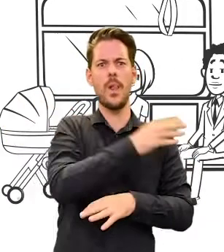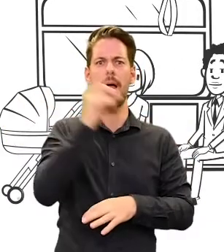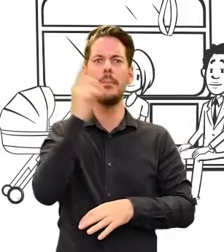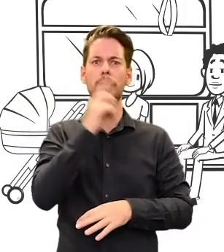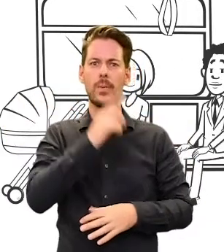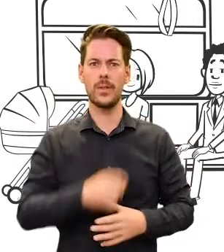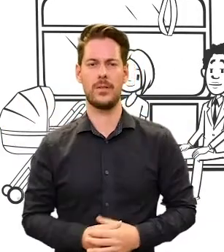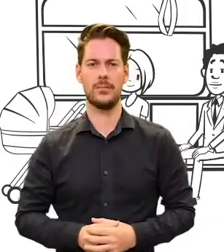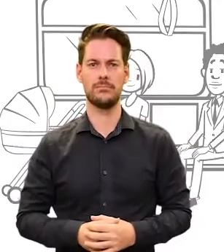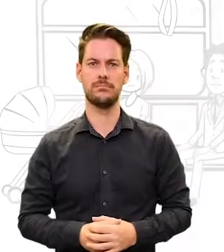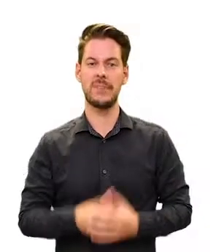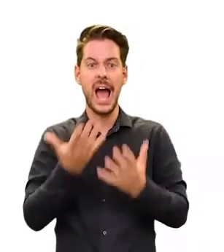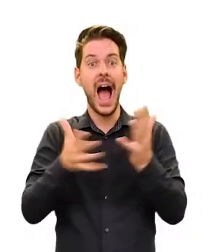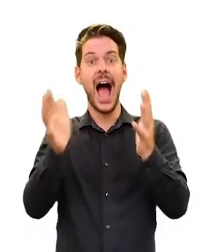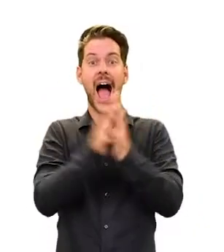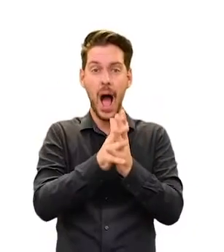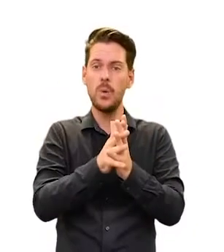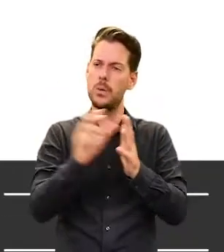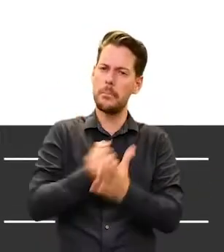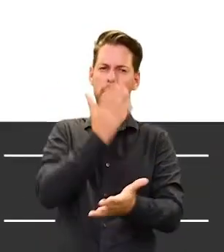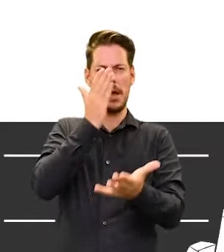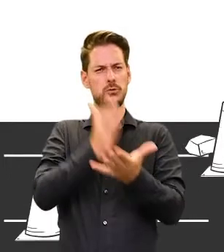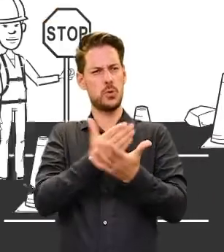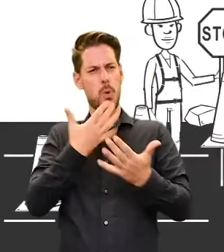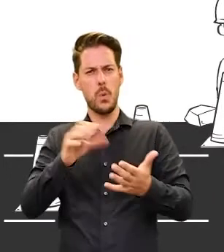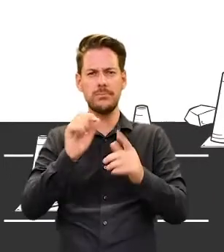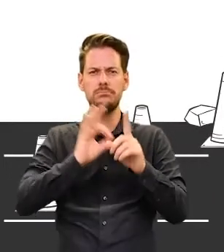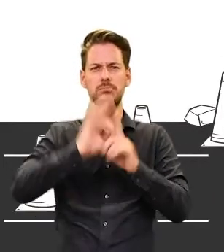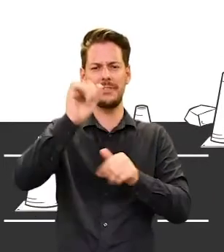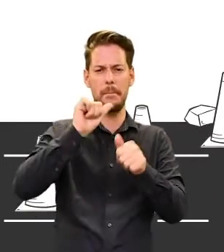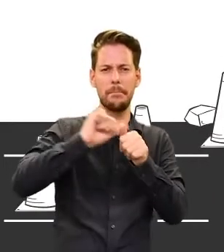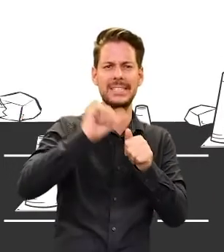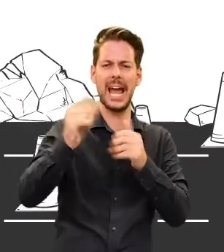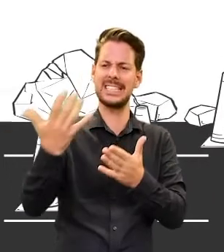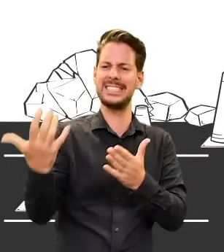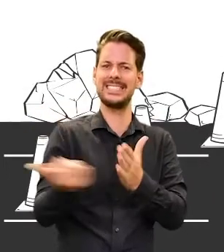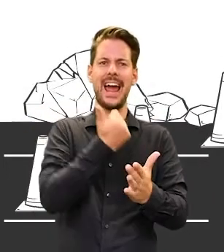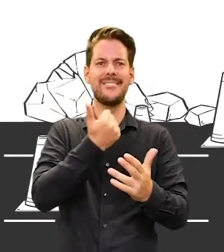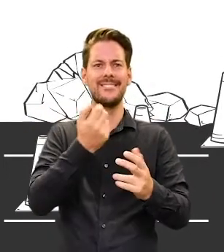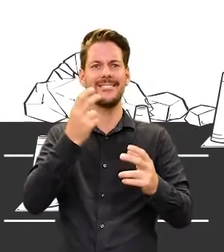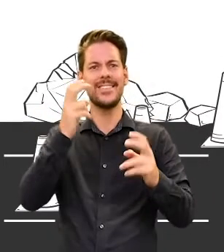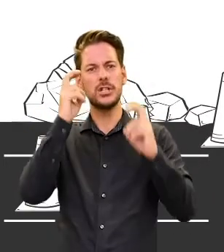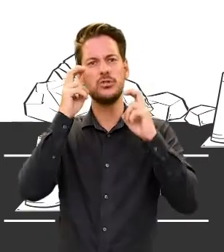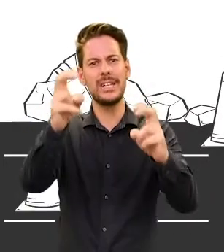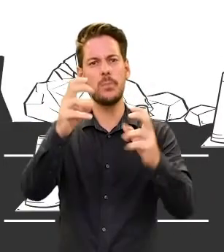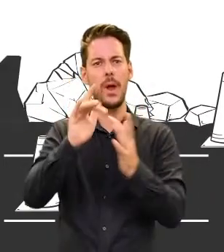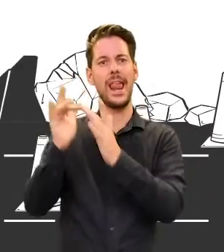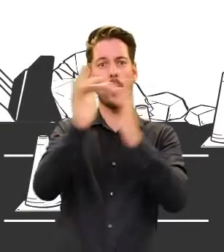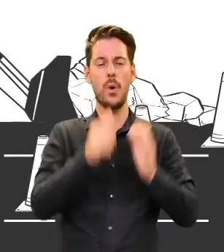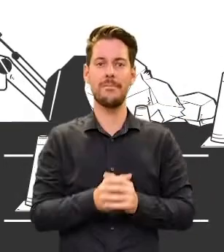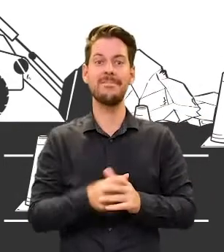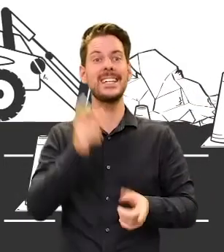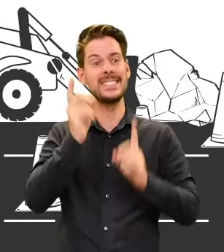everyone. To do this and ensure we have a better and safer transport network, sometimes